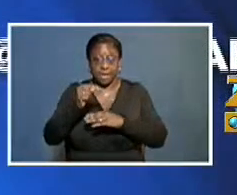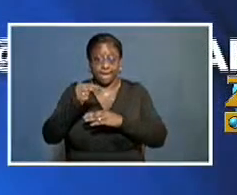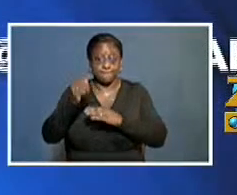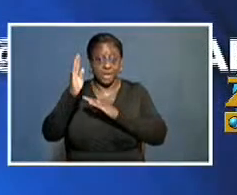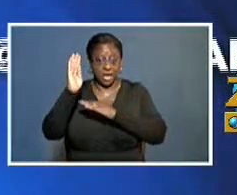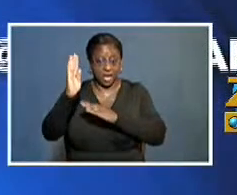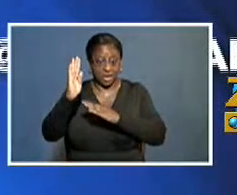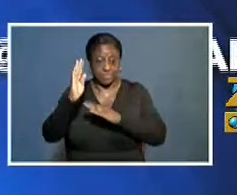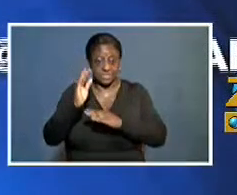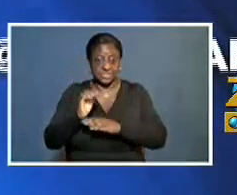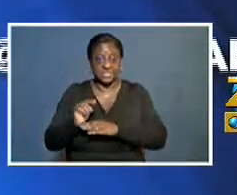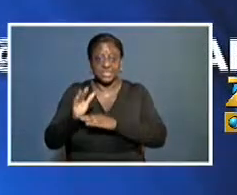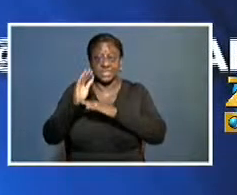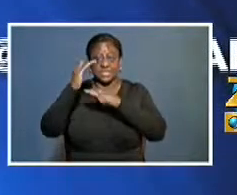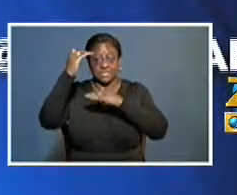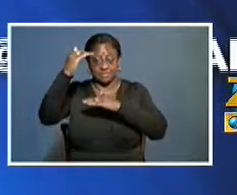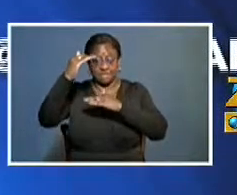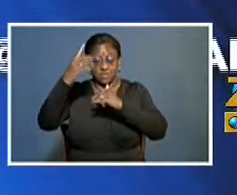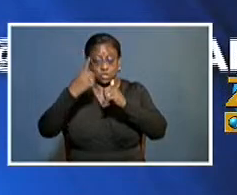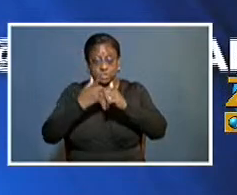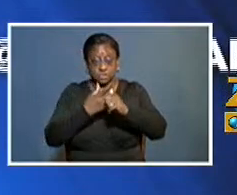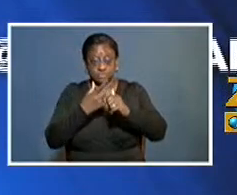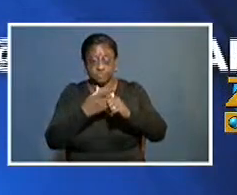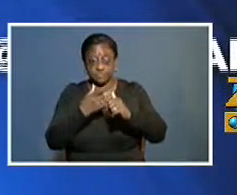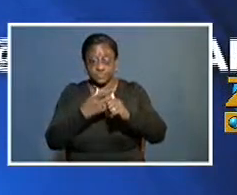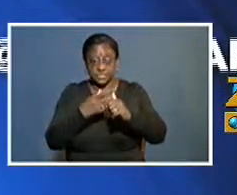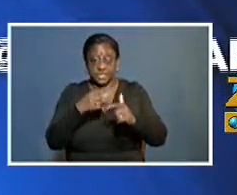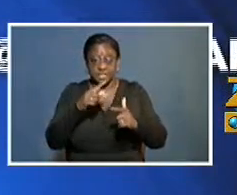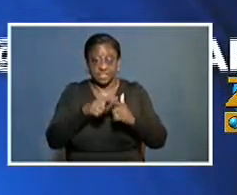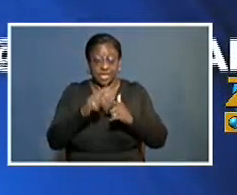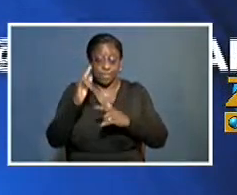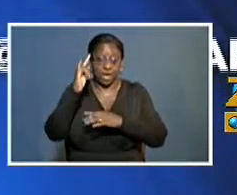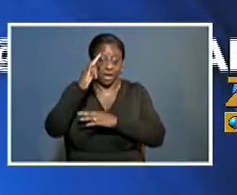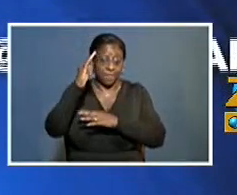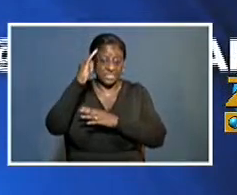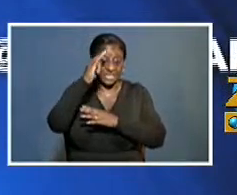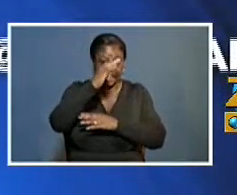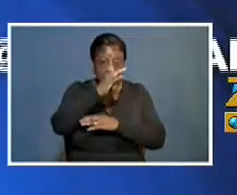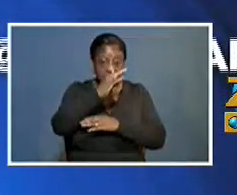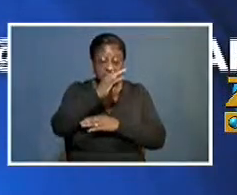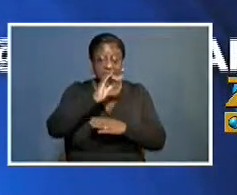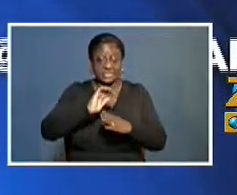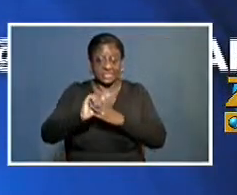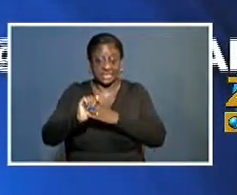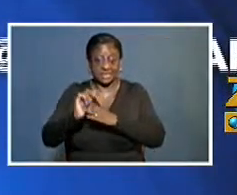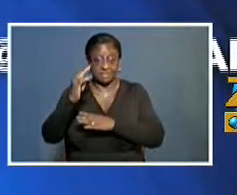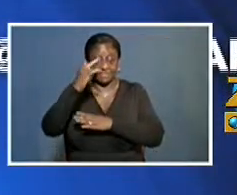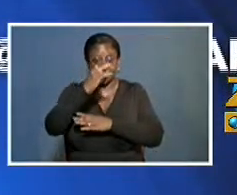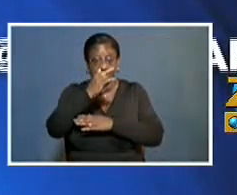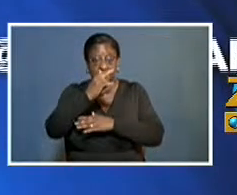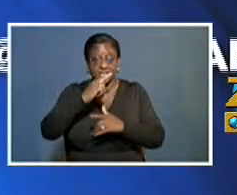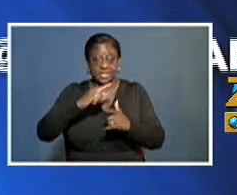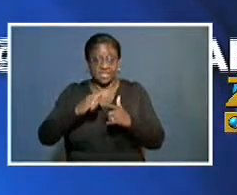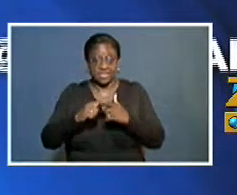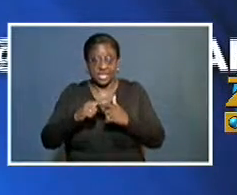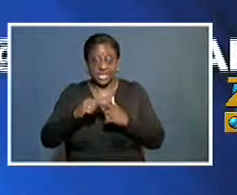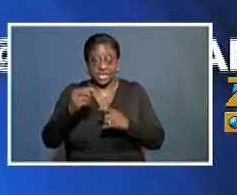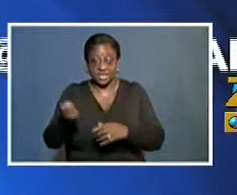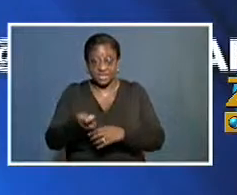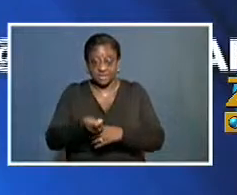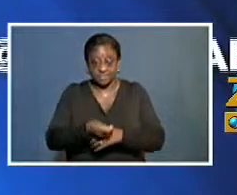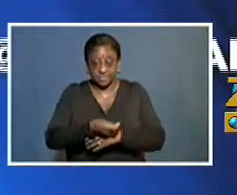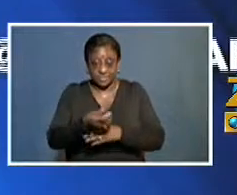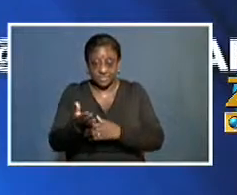Caribbean's leading luxury destination. Bahamas Air secured the Caribbean's leading airline. The Caribbean's leading casino resort